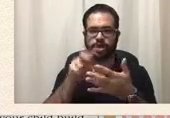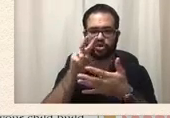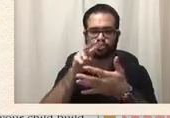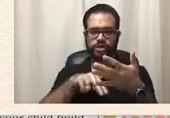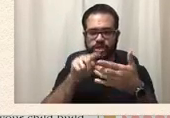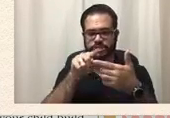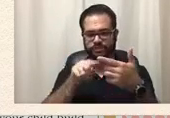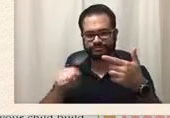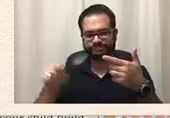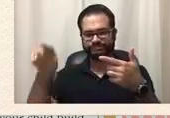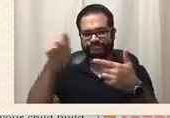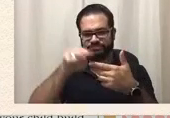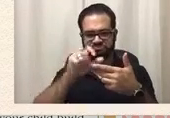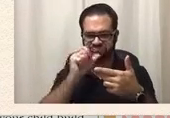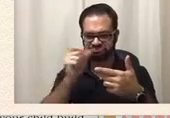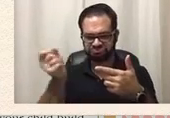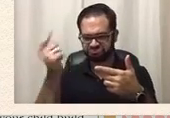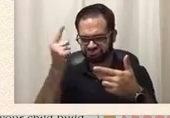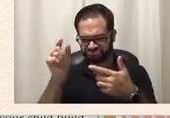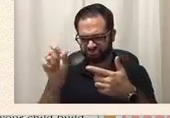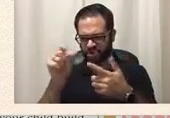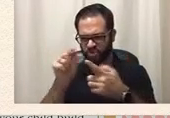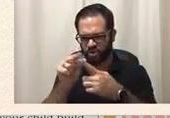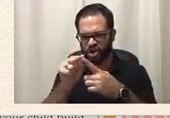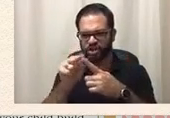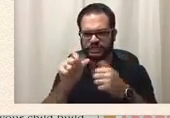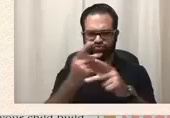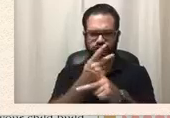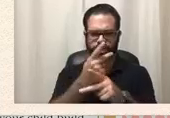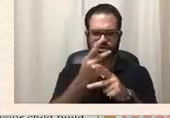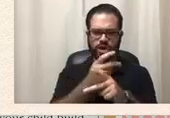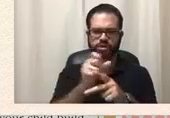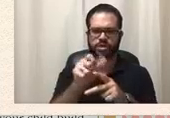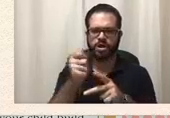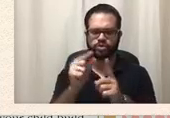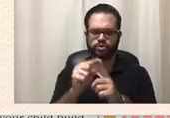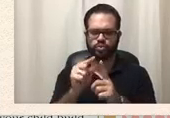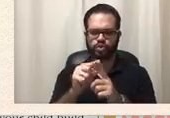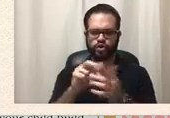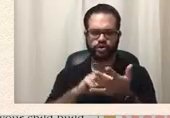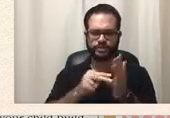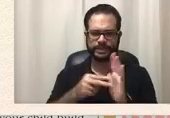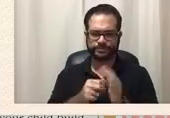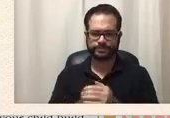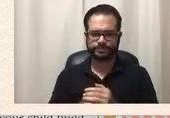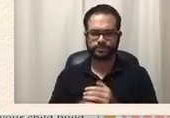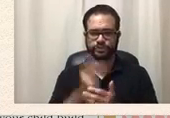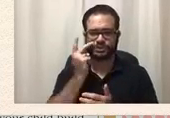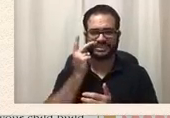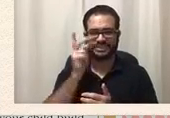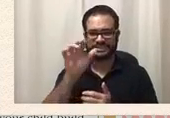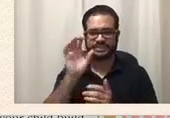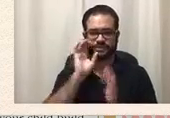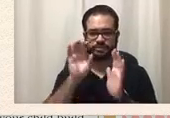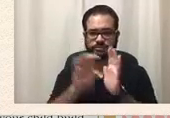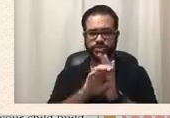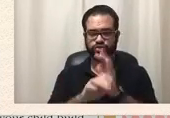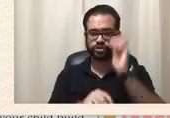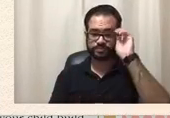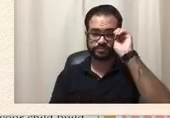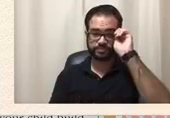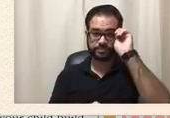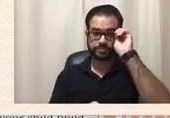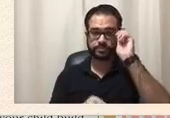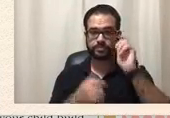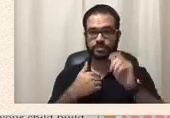clues to help them figure out what the word means. As you see in this picture, there is a little box where it says, feed me with